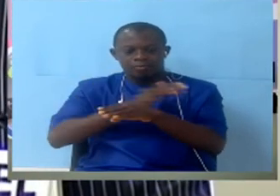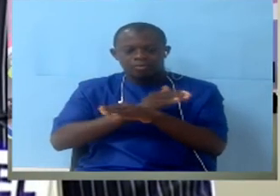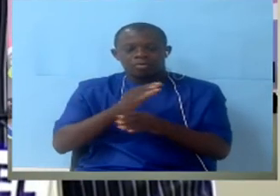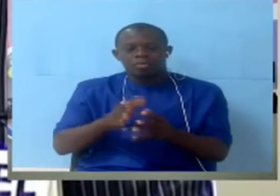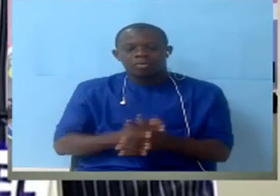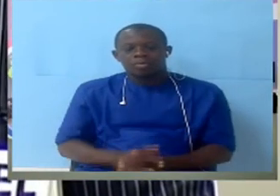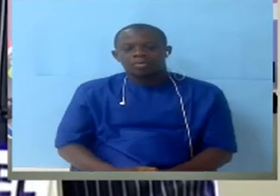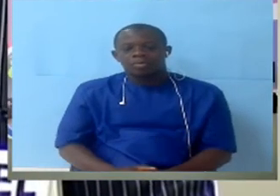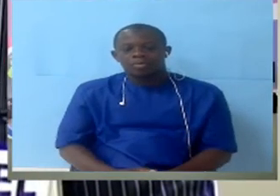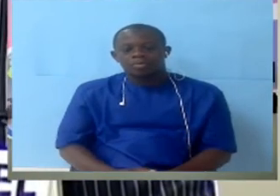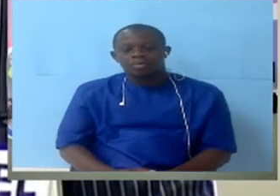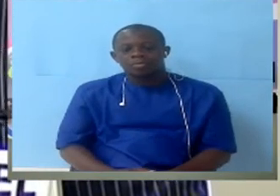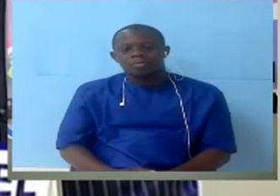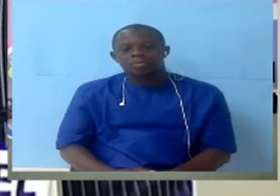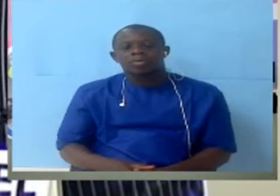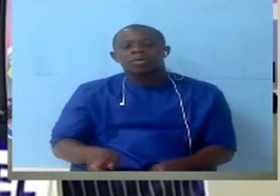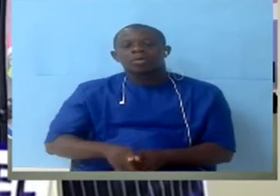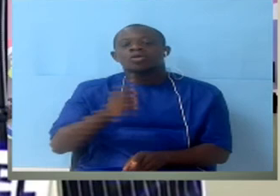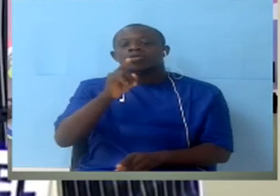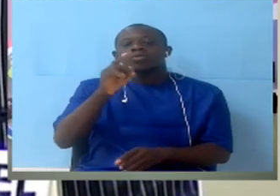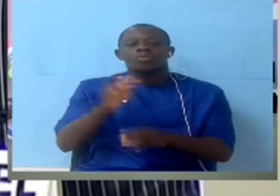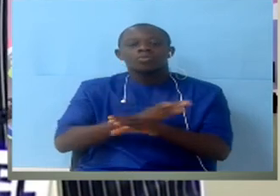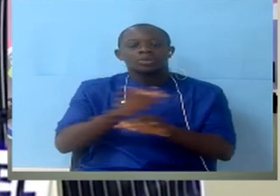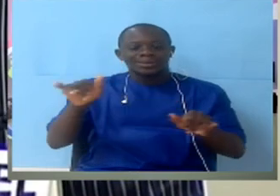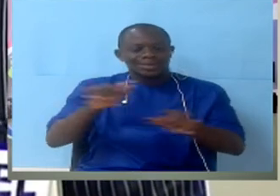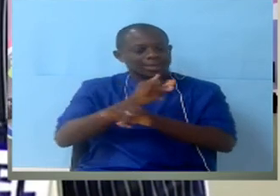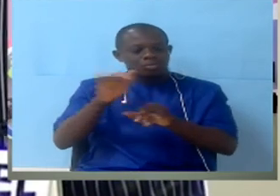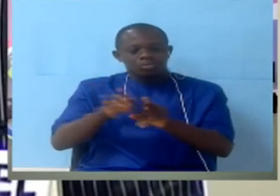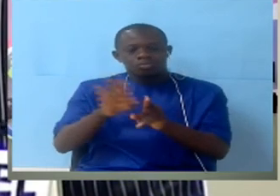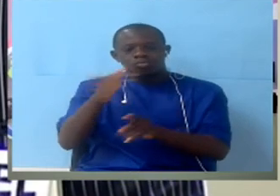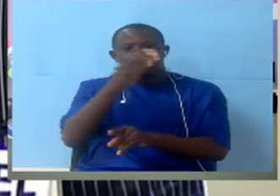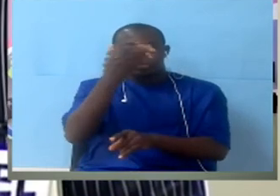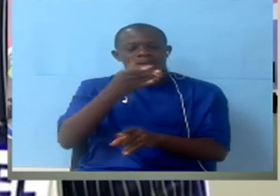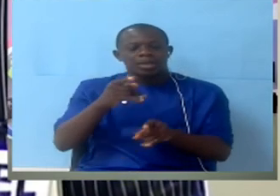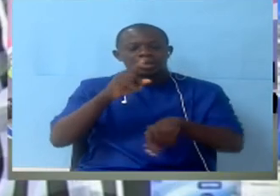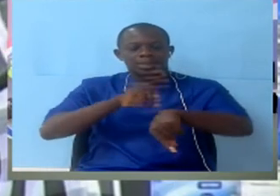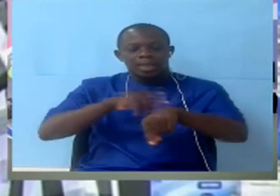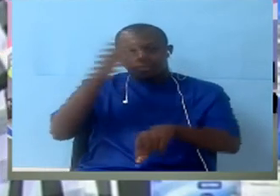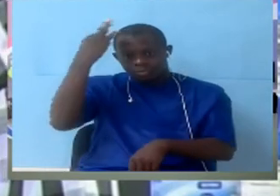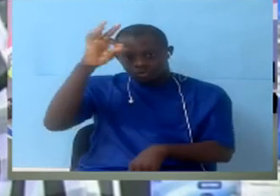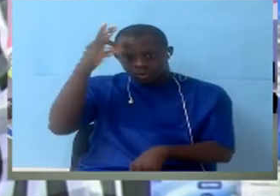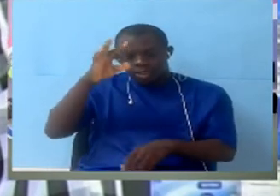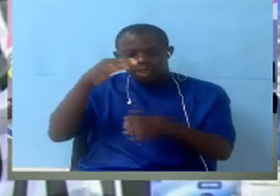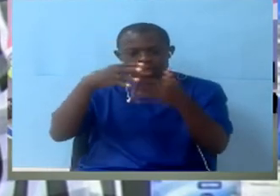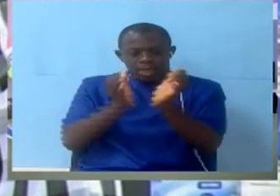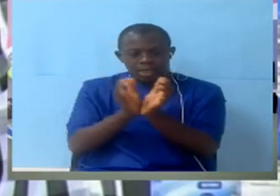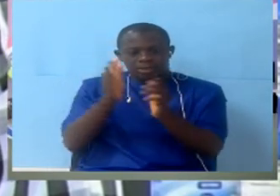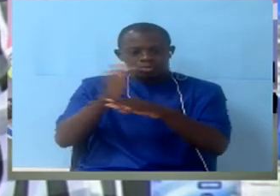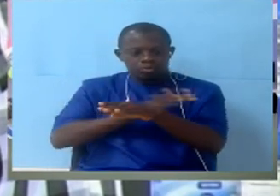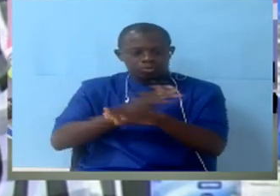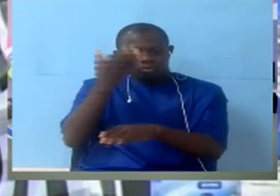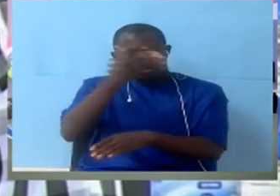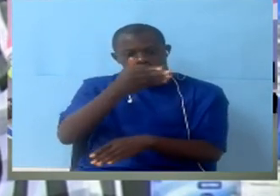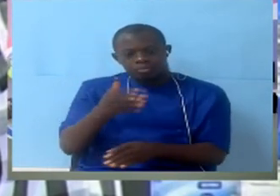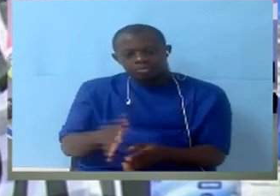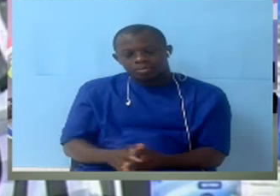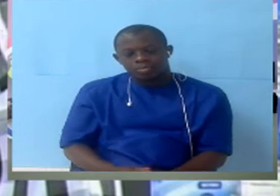during classes ying hani? Were you still going there during classes? No. Ikata jela ba hani wado be karangola